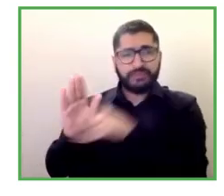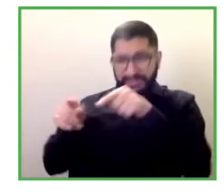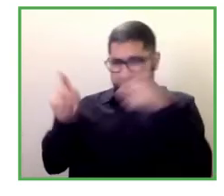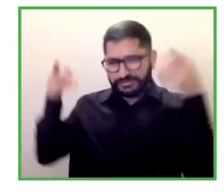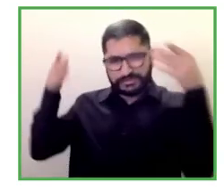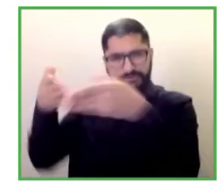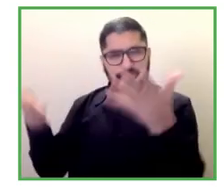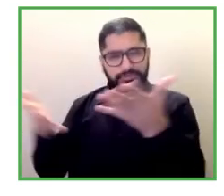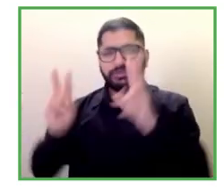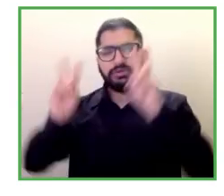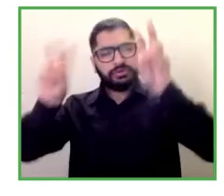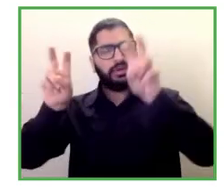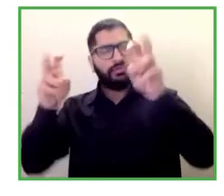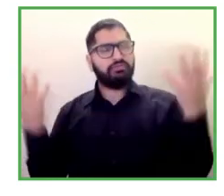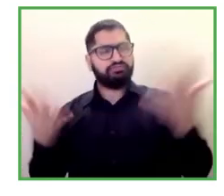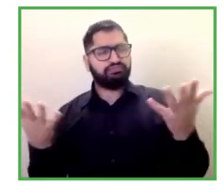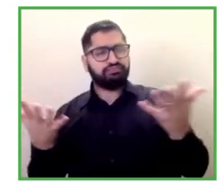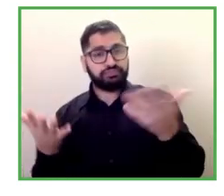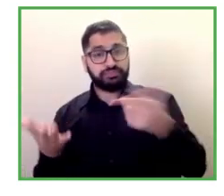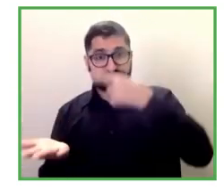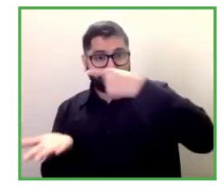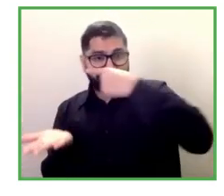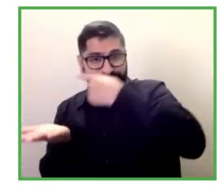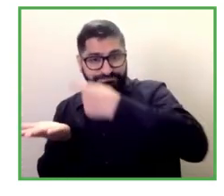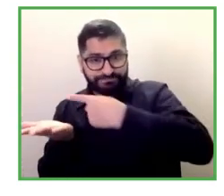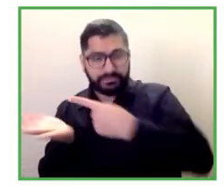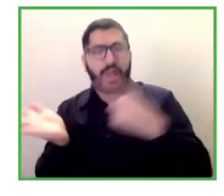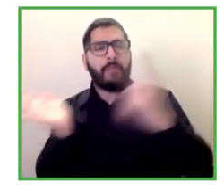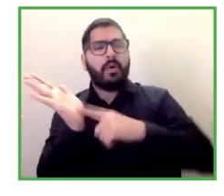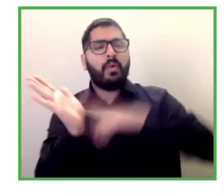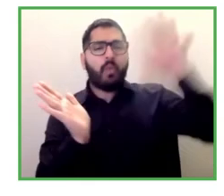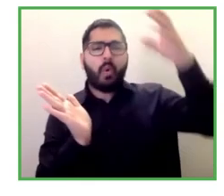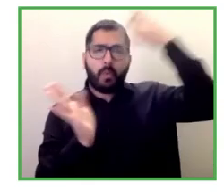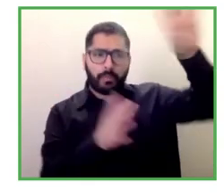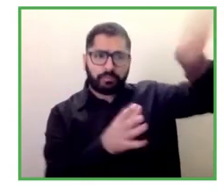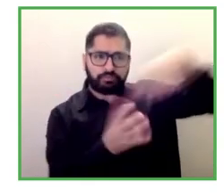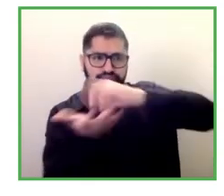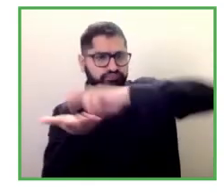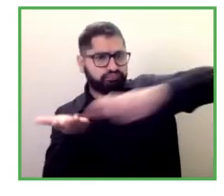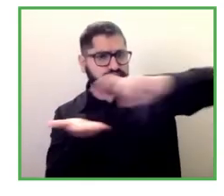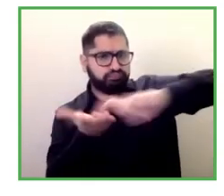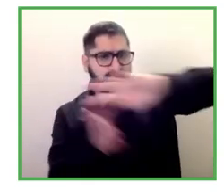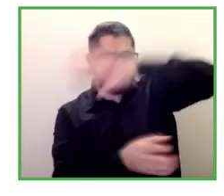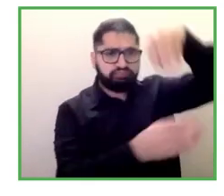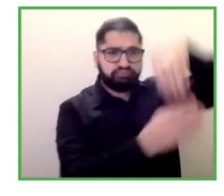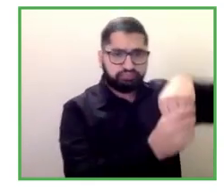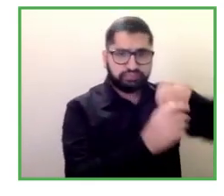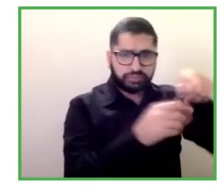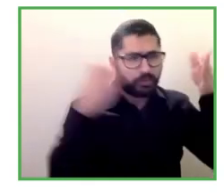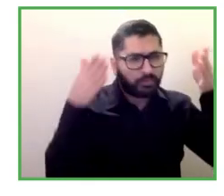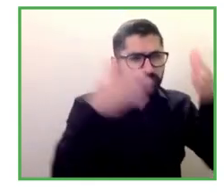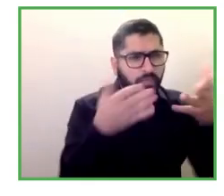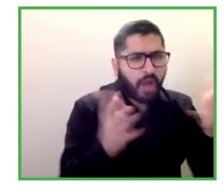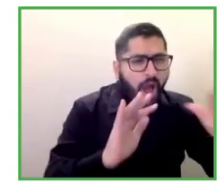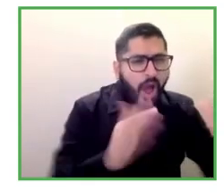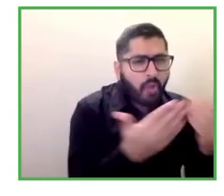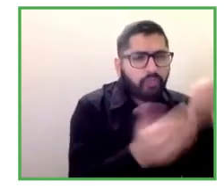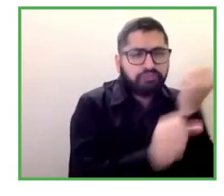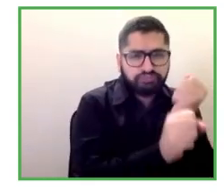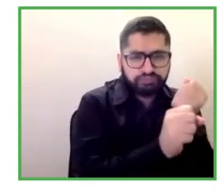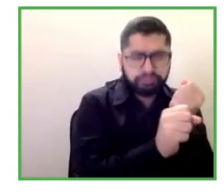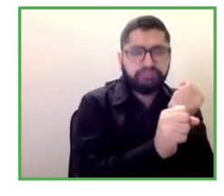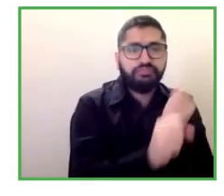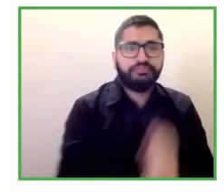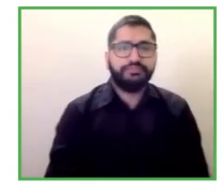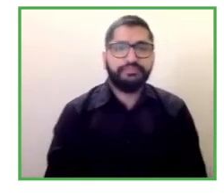collects information on the employment of Americans, including those with disabilities. So at the